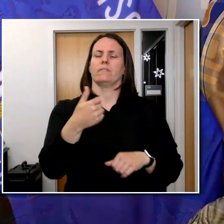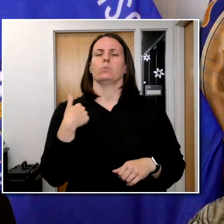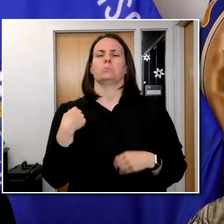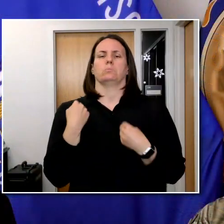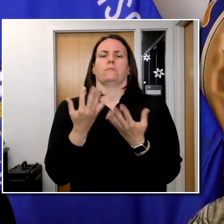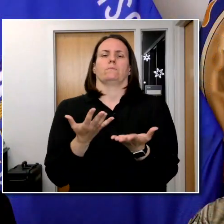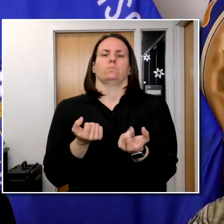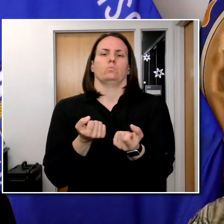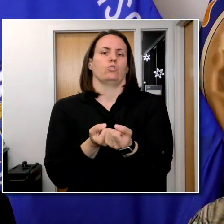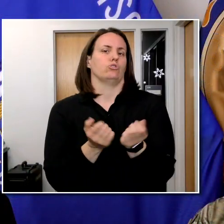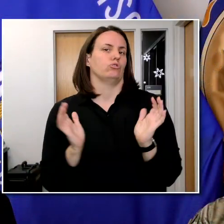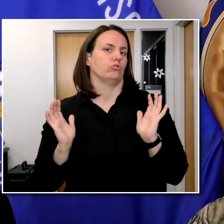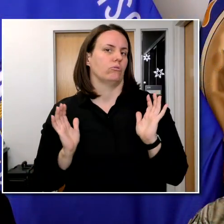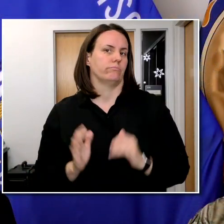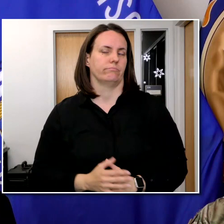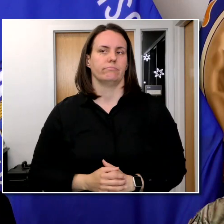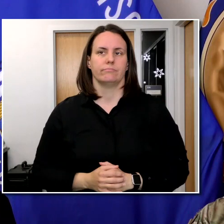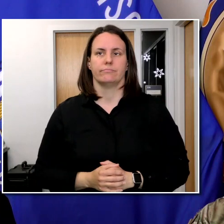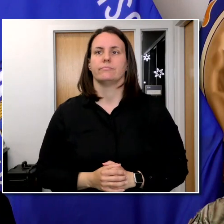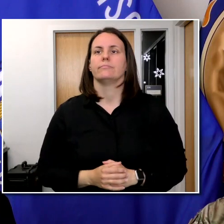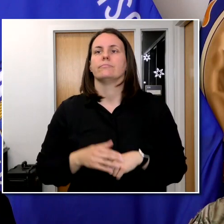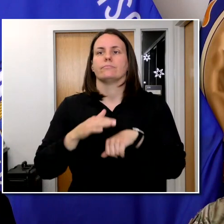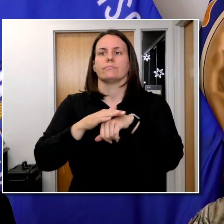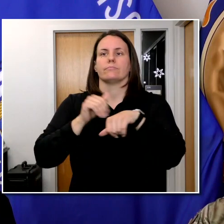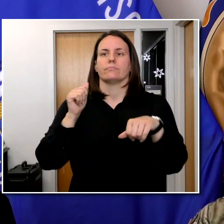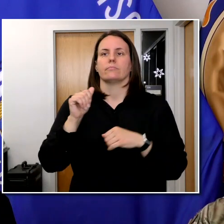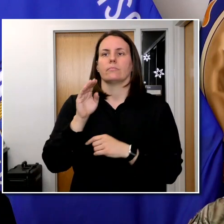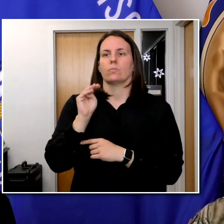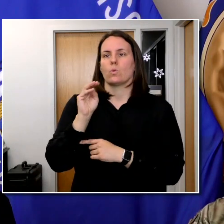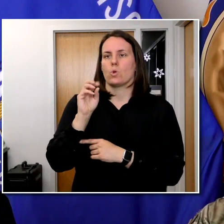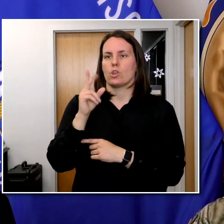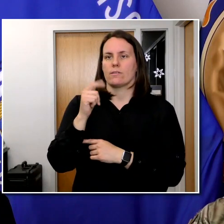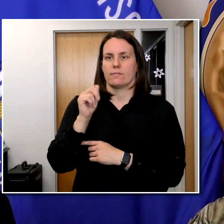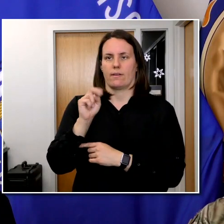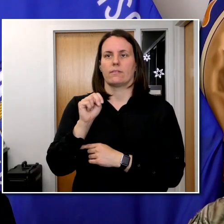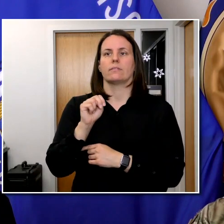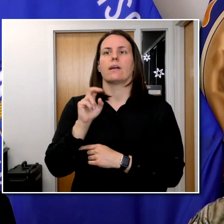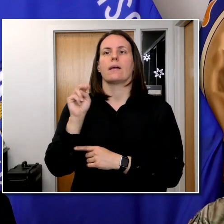Thank you. We'll go next to Morgan Wolf with NBC 15.